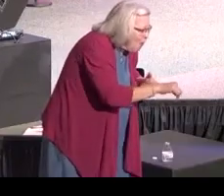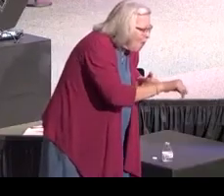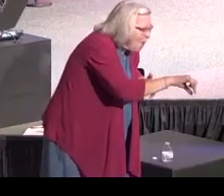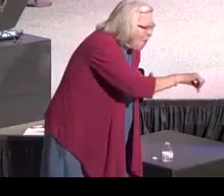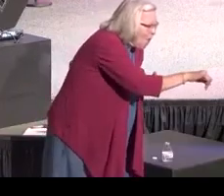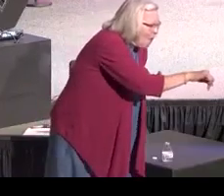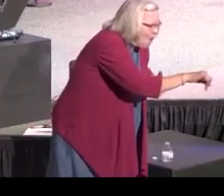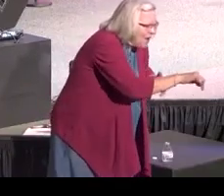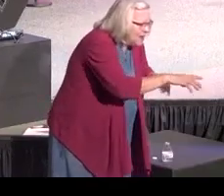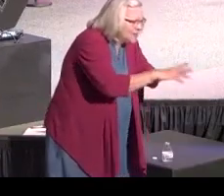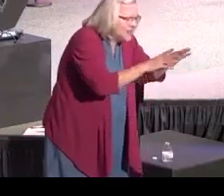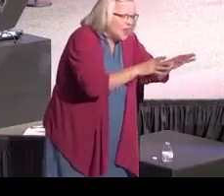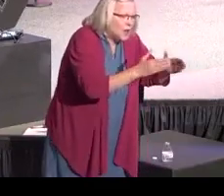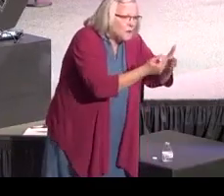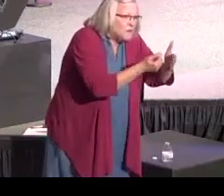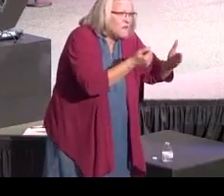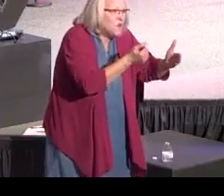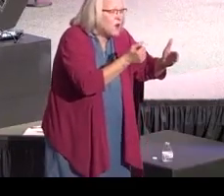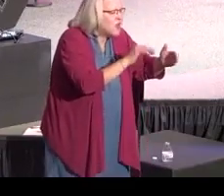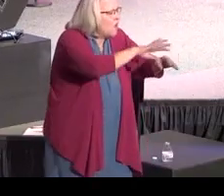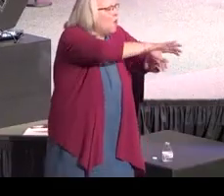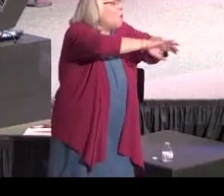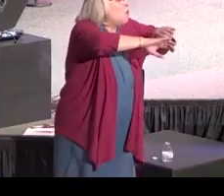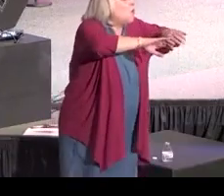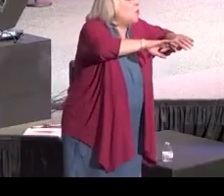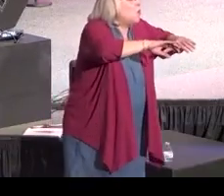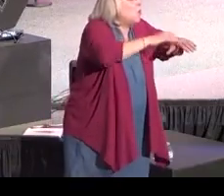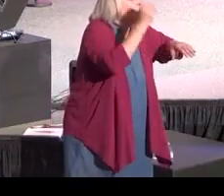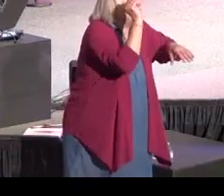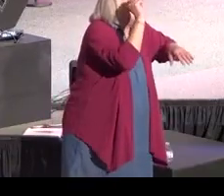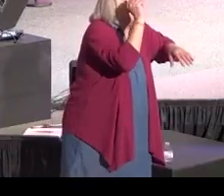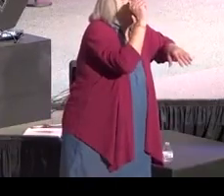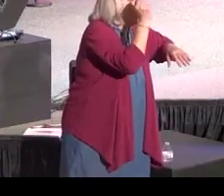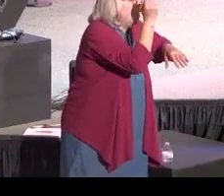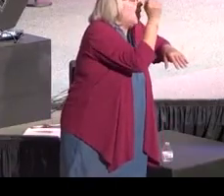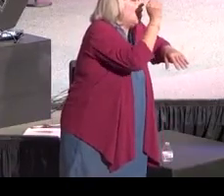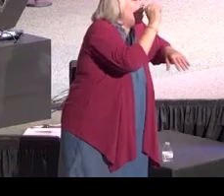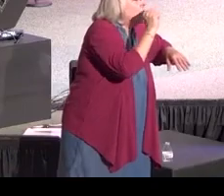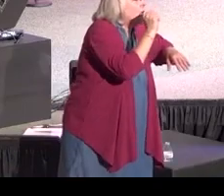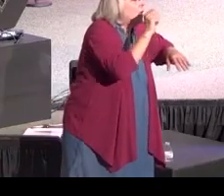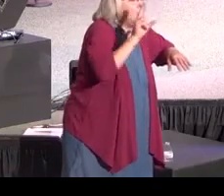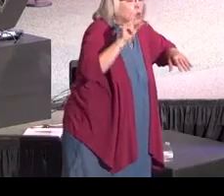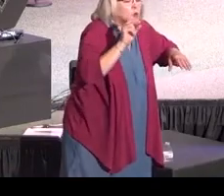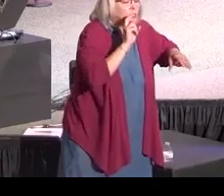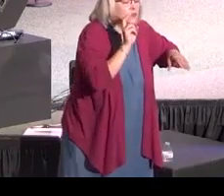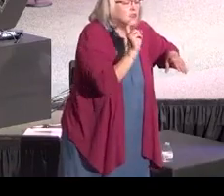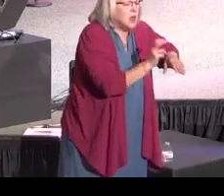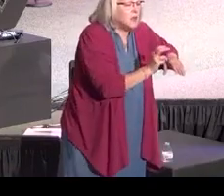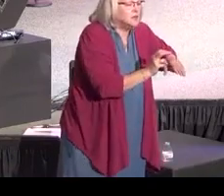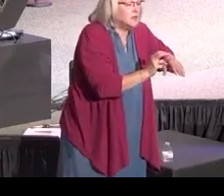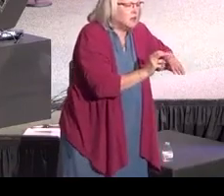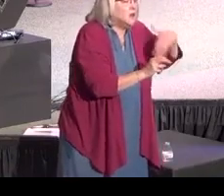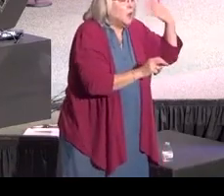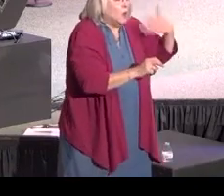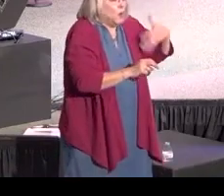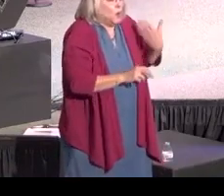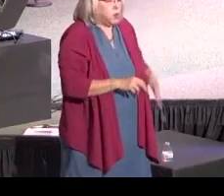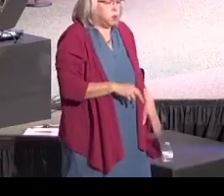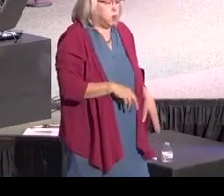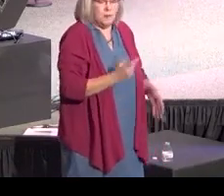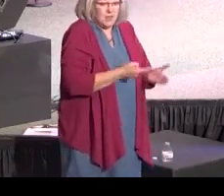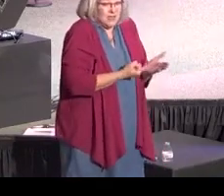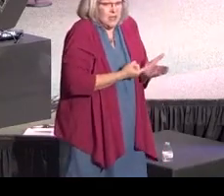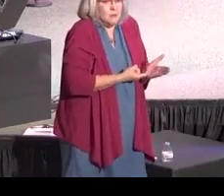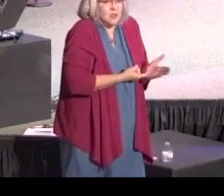you went up in that crawl space, you had to go make sure there's no snakes up in that crawl space. Because sometimes